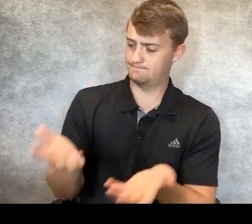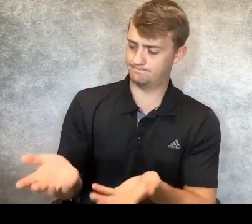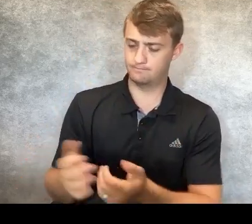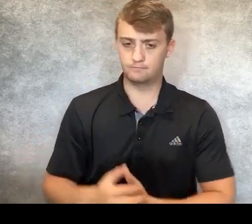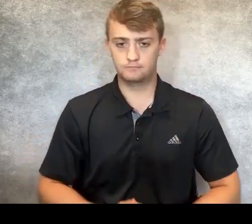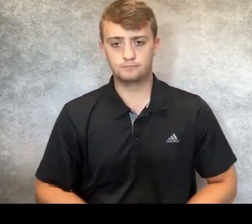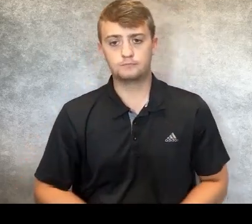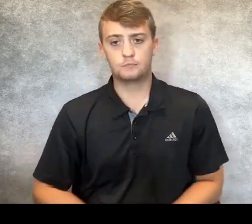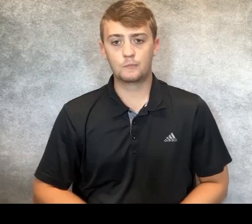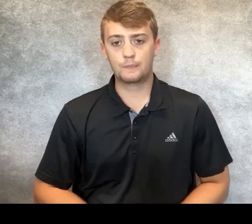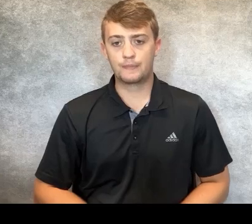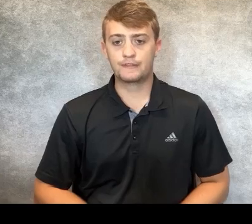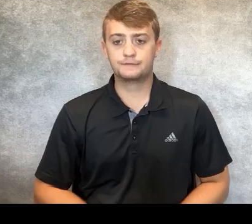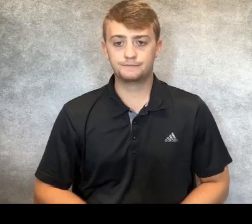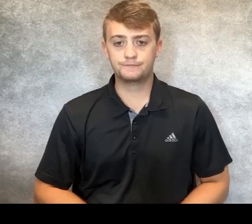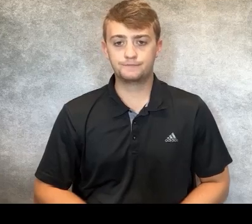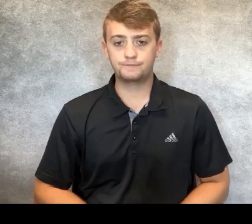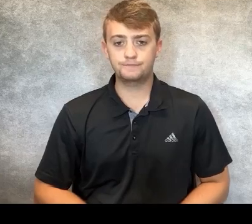left?